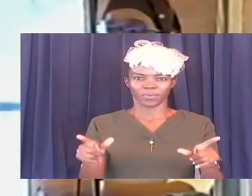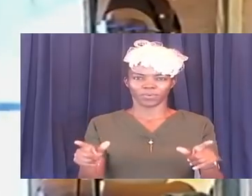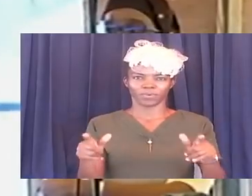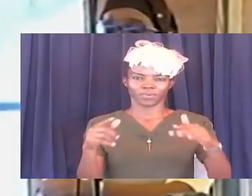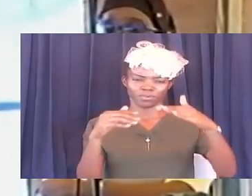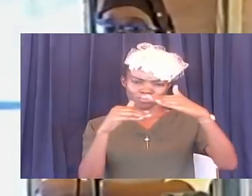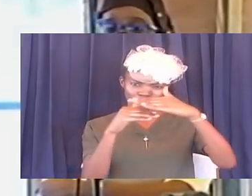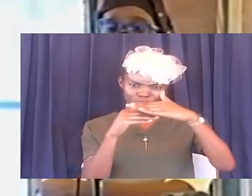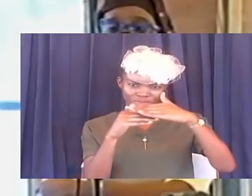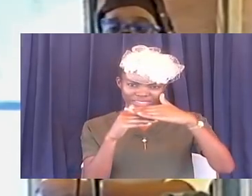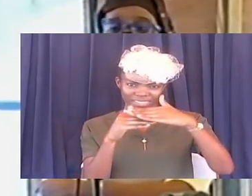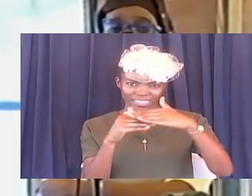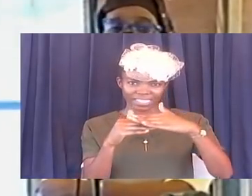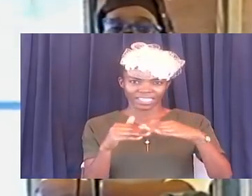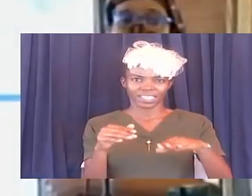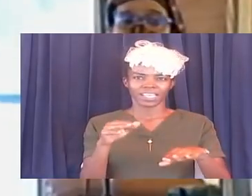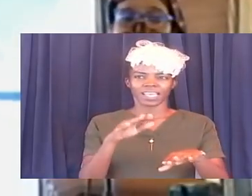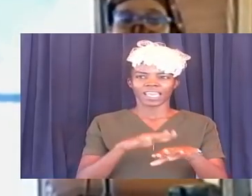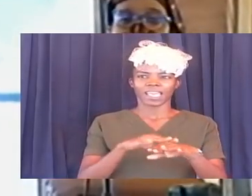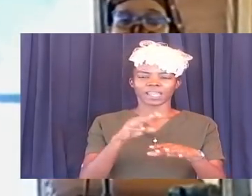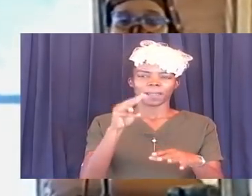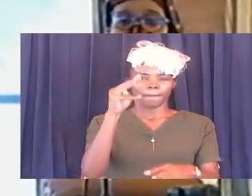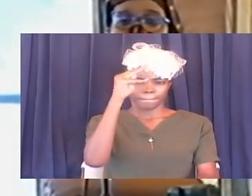in Matthew chapter 5,